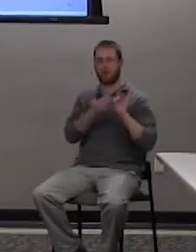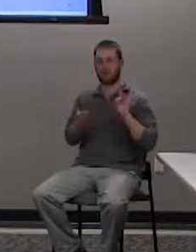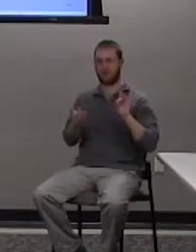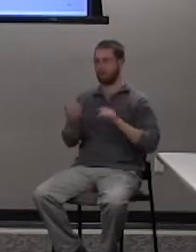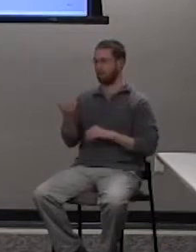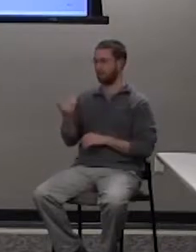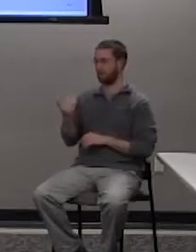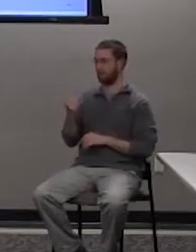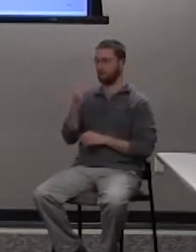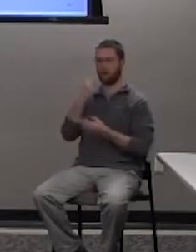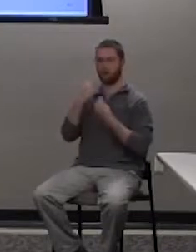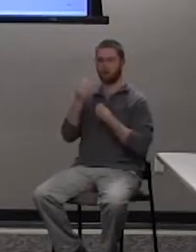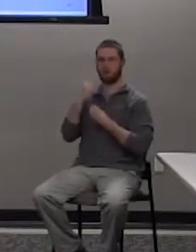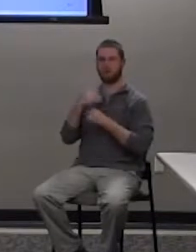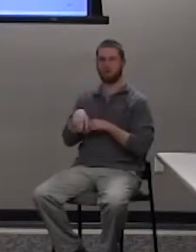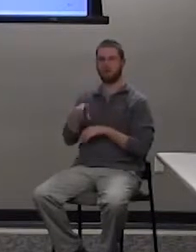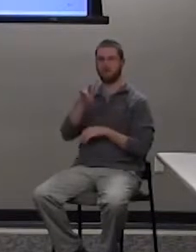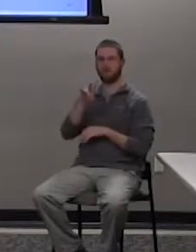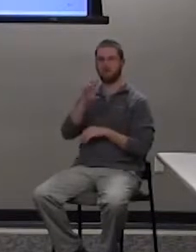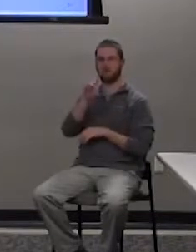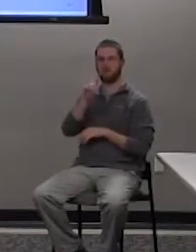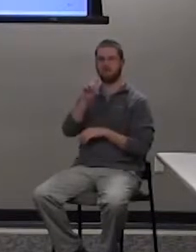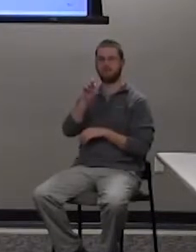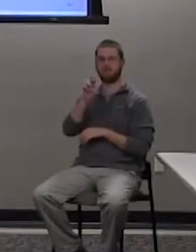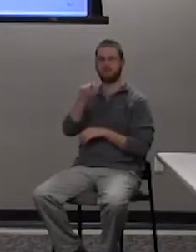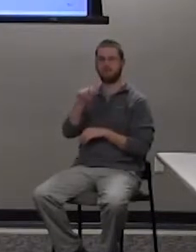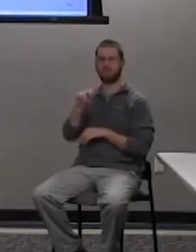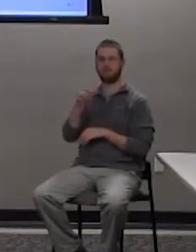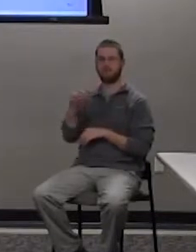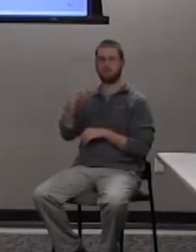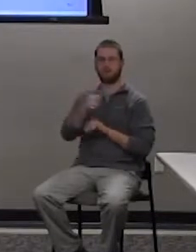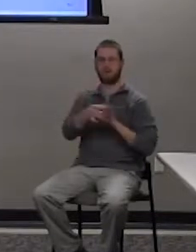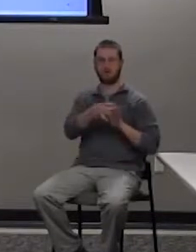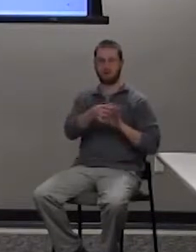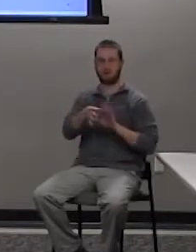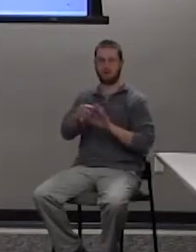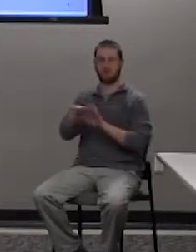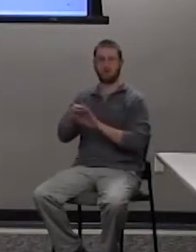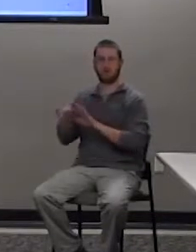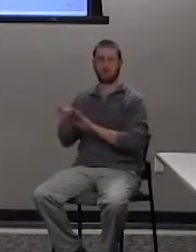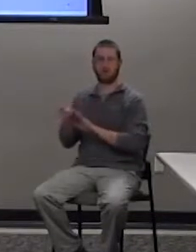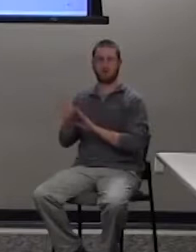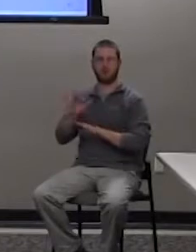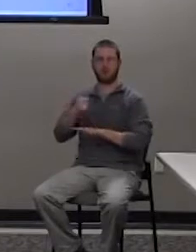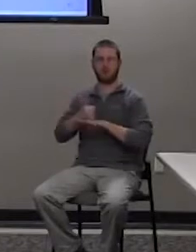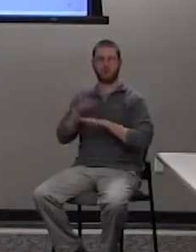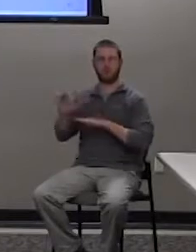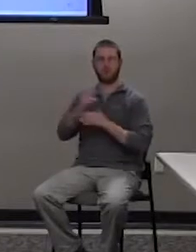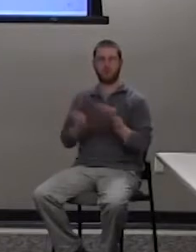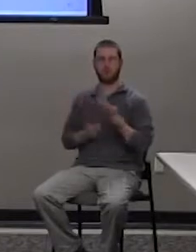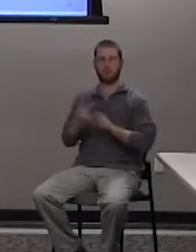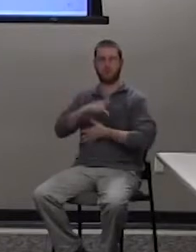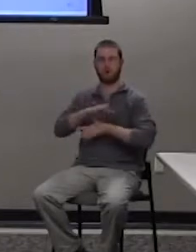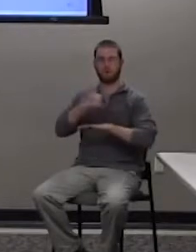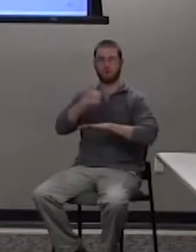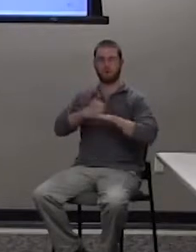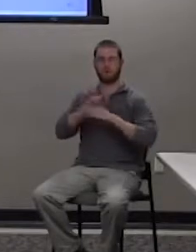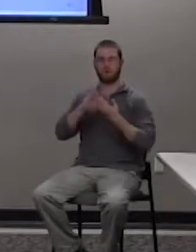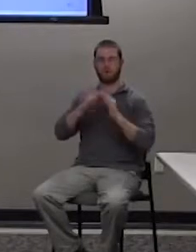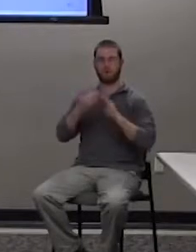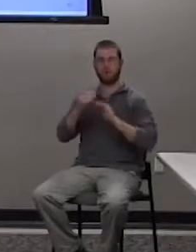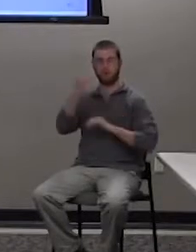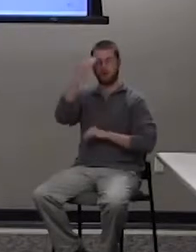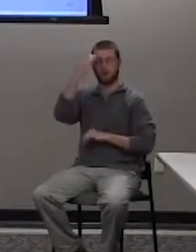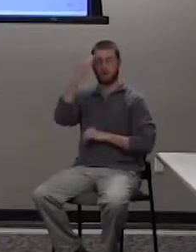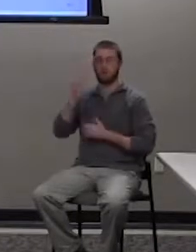15 entrees and 7 desserts. And you're going to have to pick from that based on the priorities that you establish as a community. I